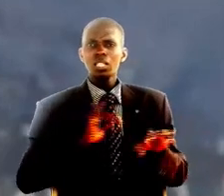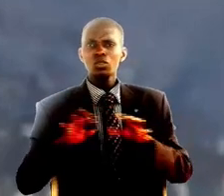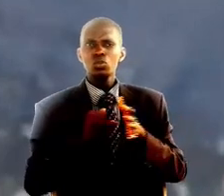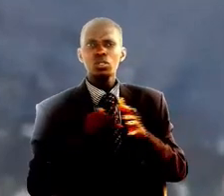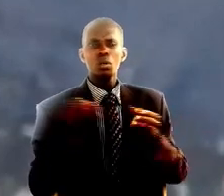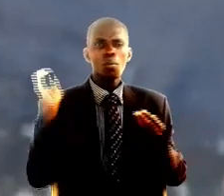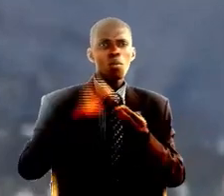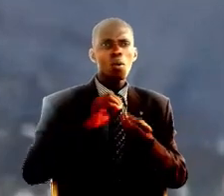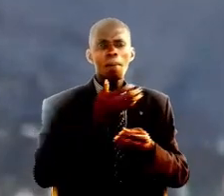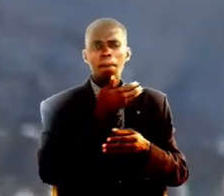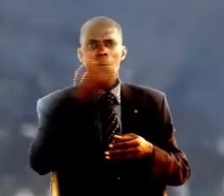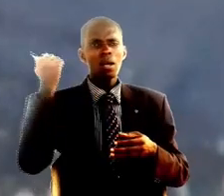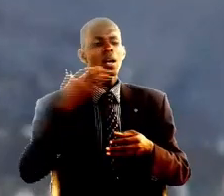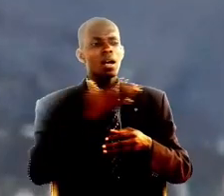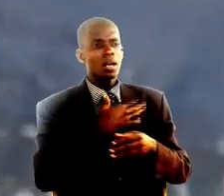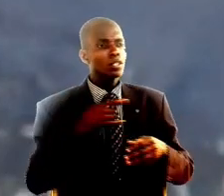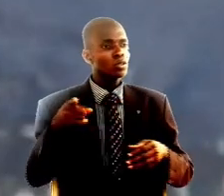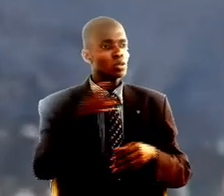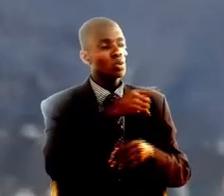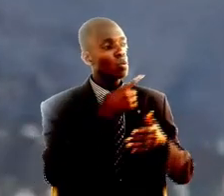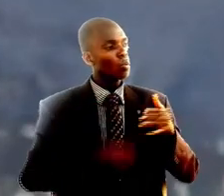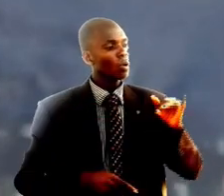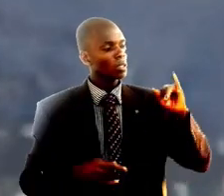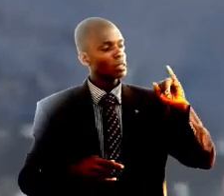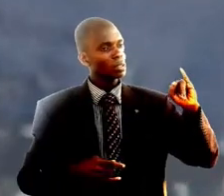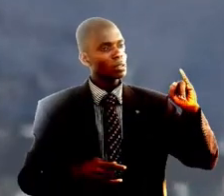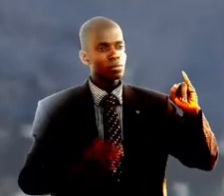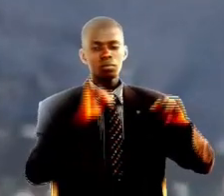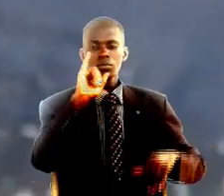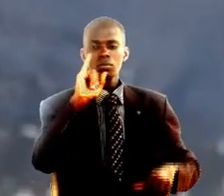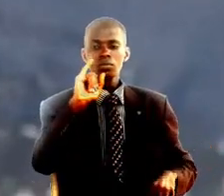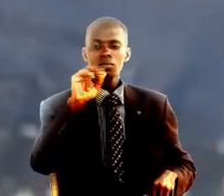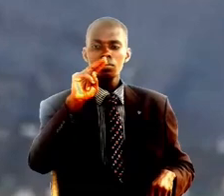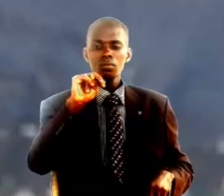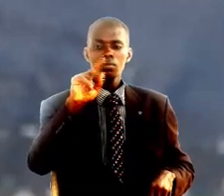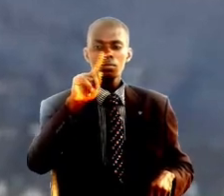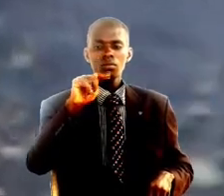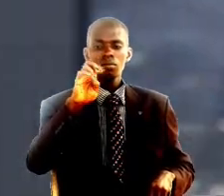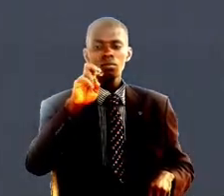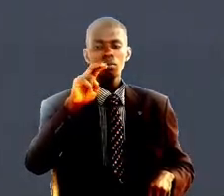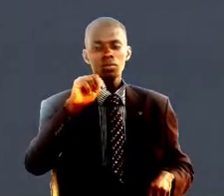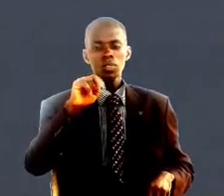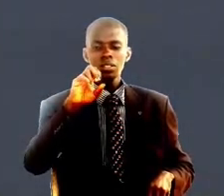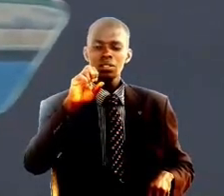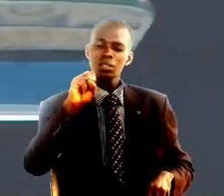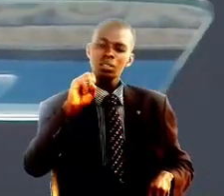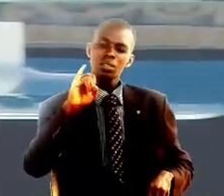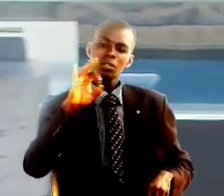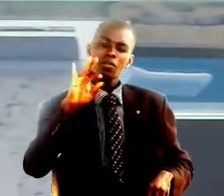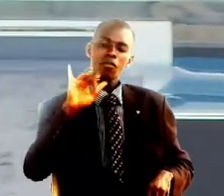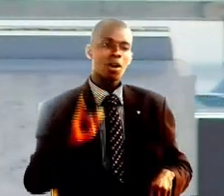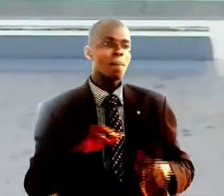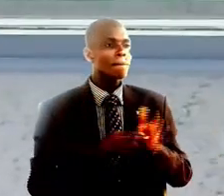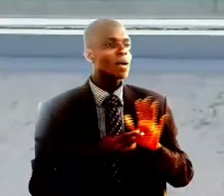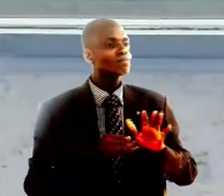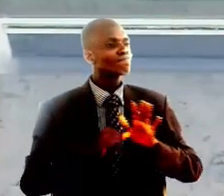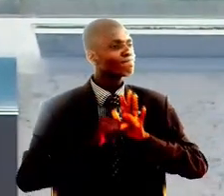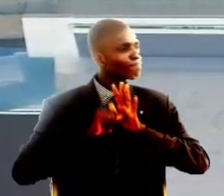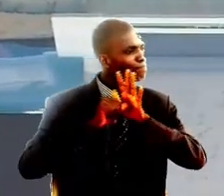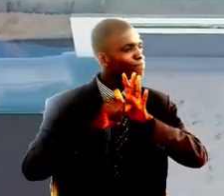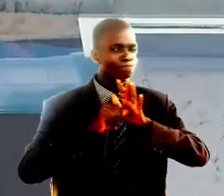you intensify, and you are not interfering. Intensify,